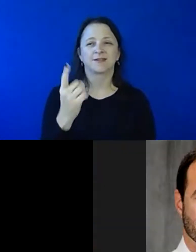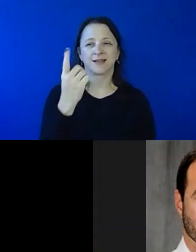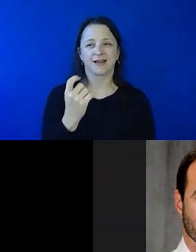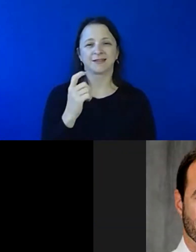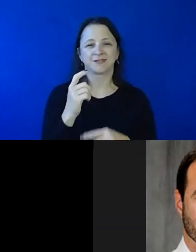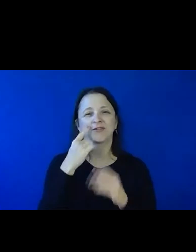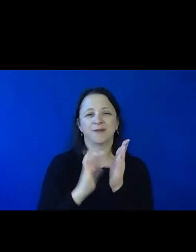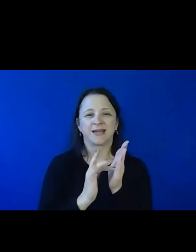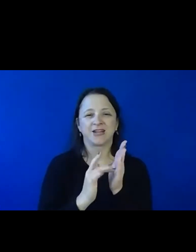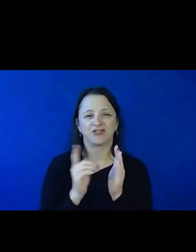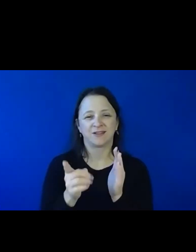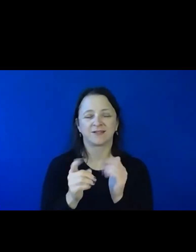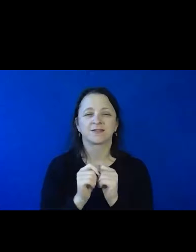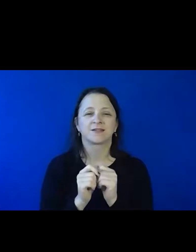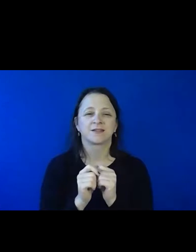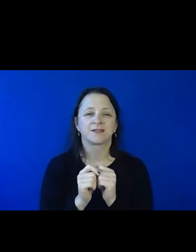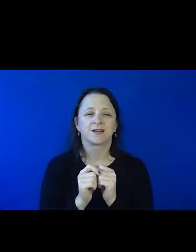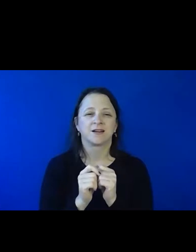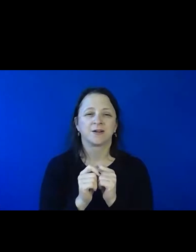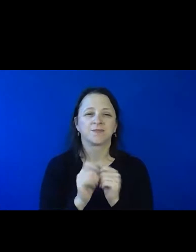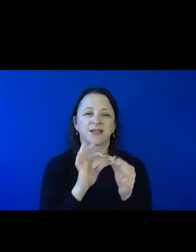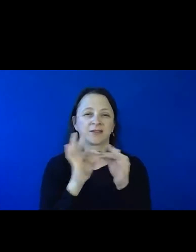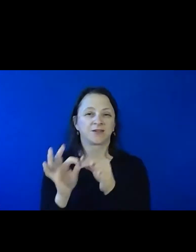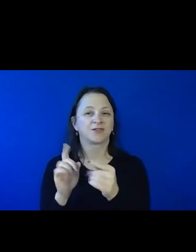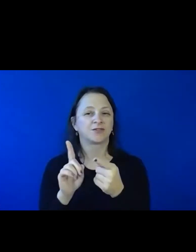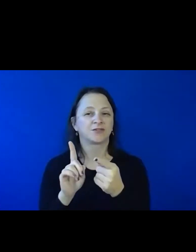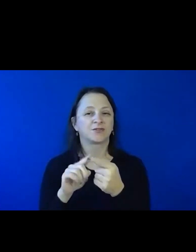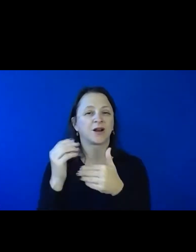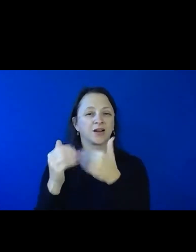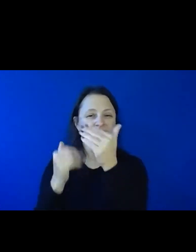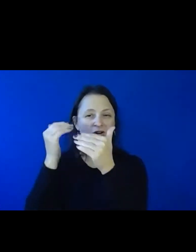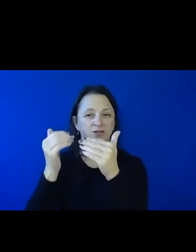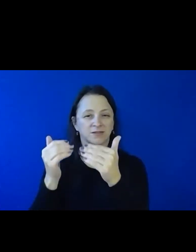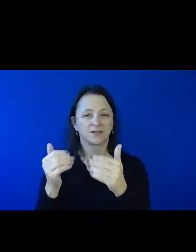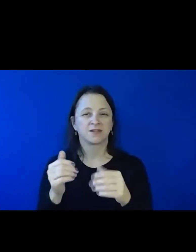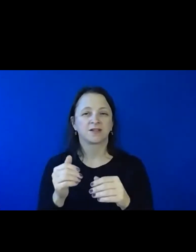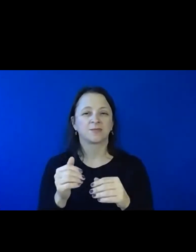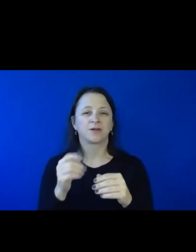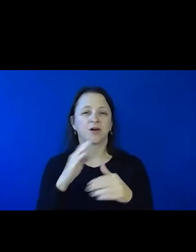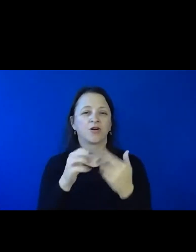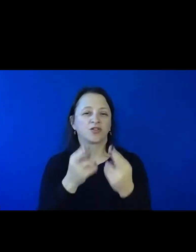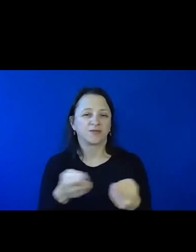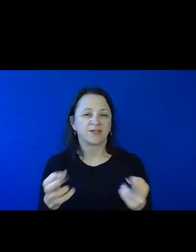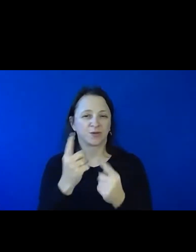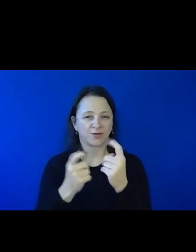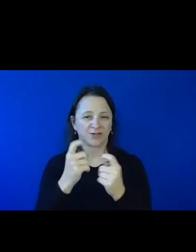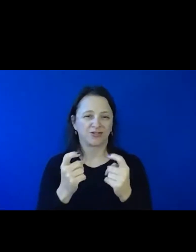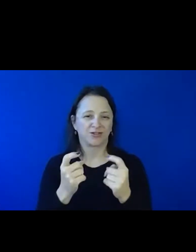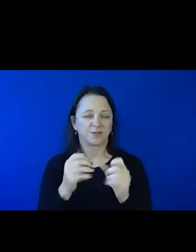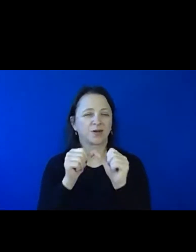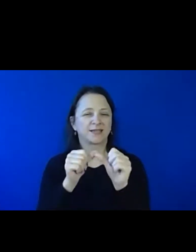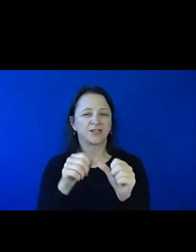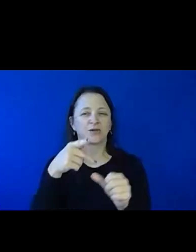the medications, they have posts relevant to adults. But while we're pursuing these resource lines of questions,